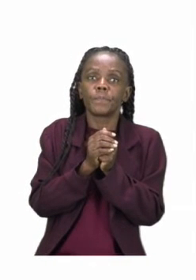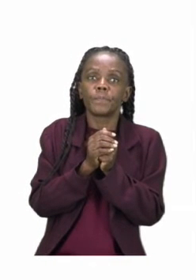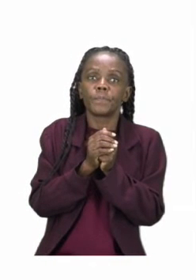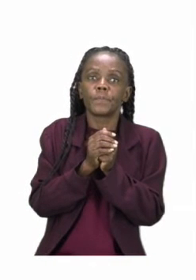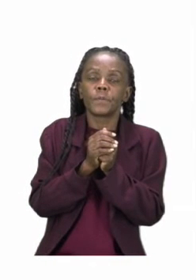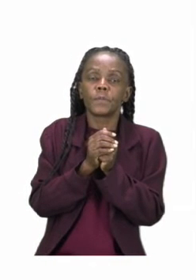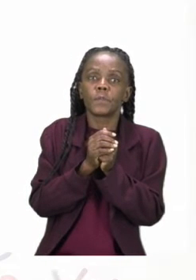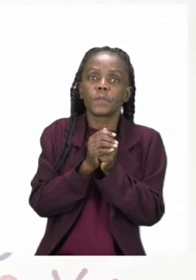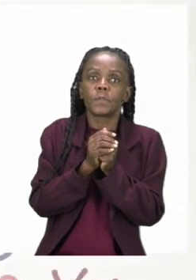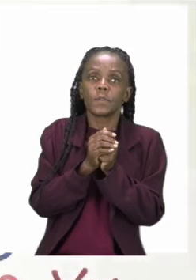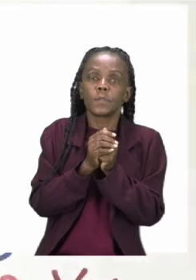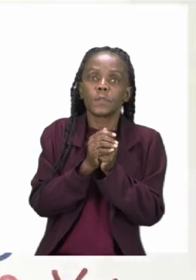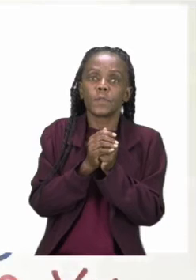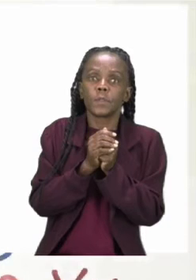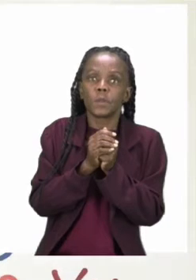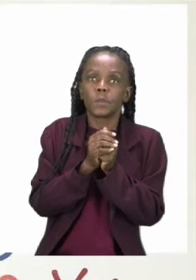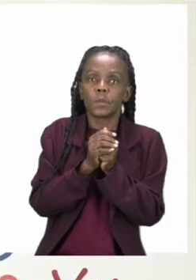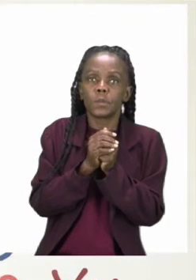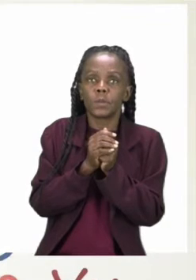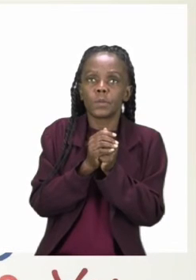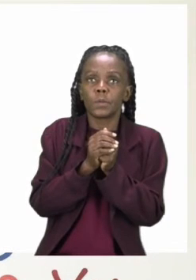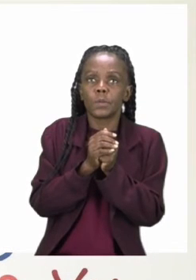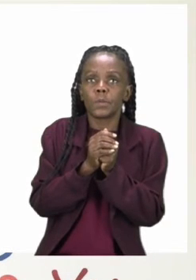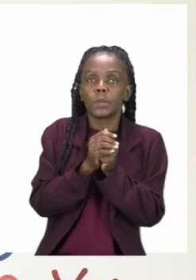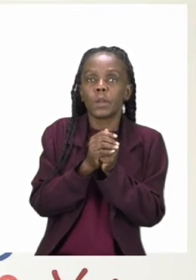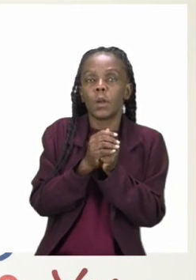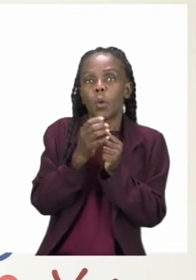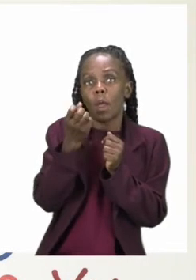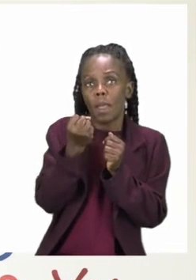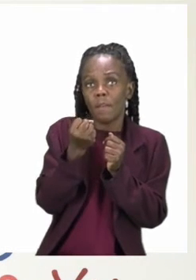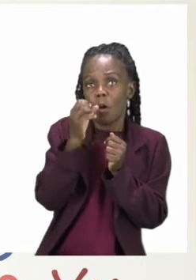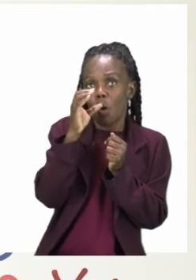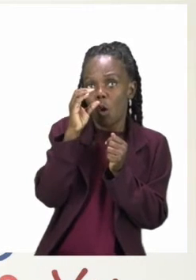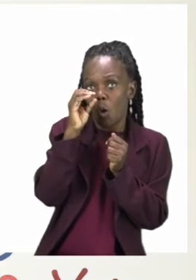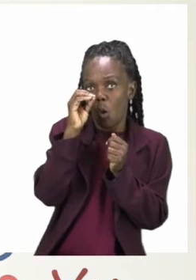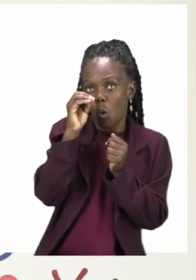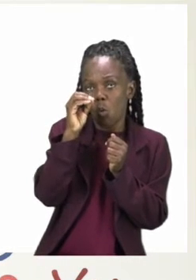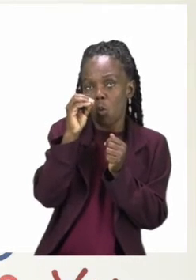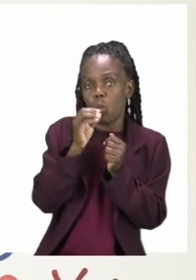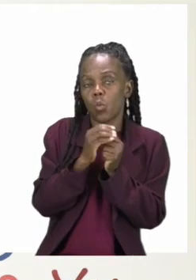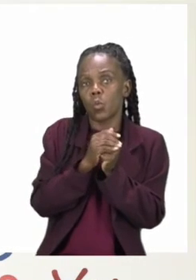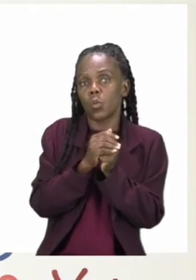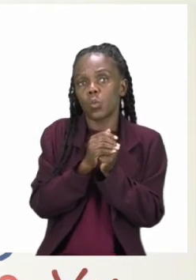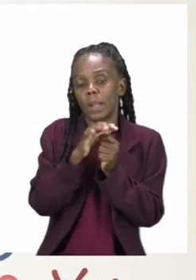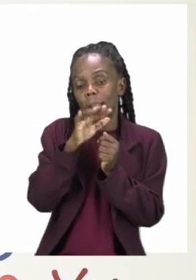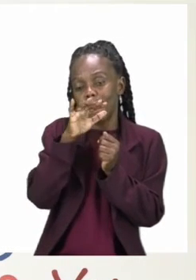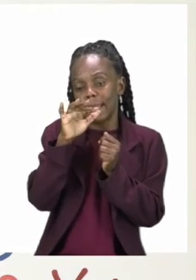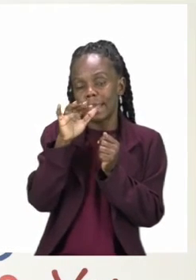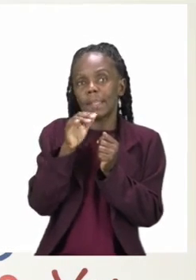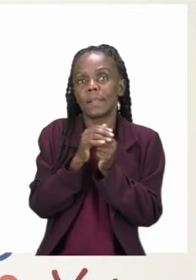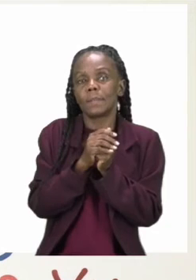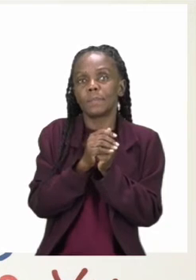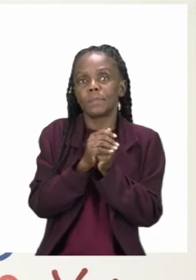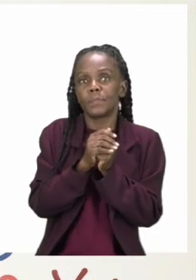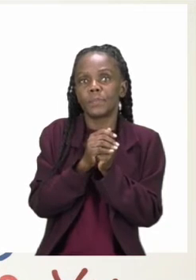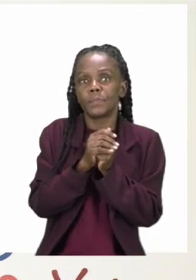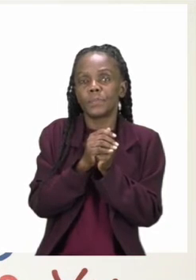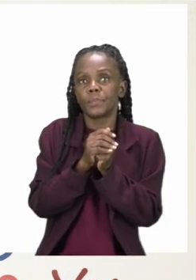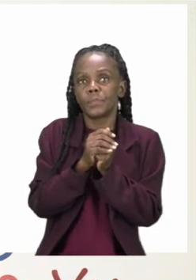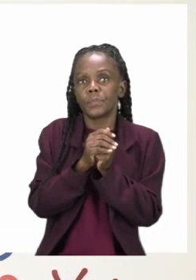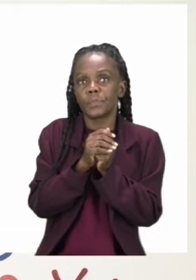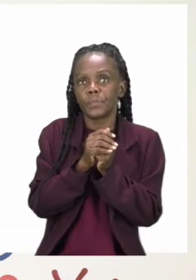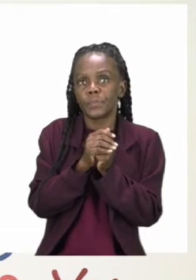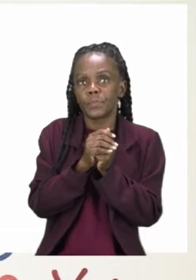board, I have our O sound. And I want to show you how we're going to do the